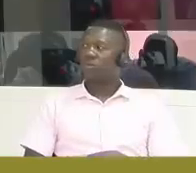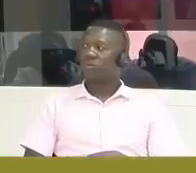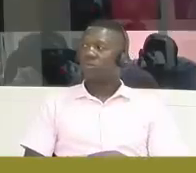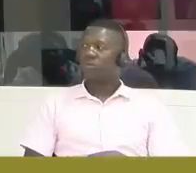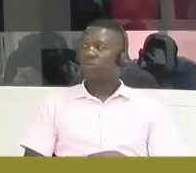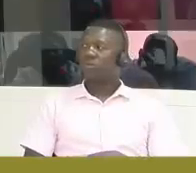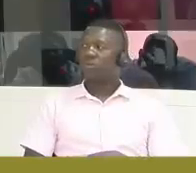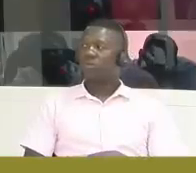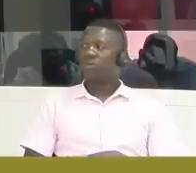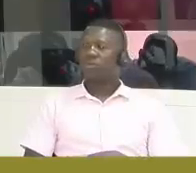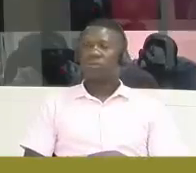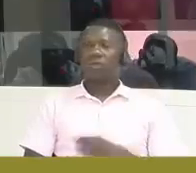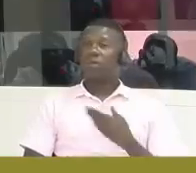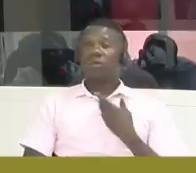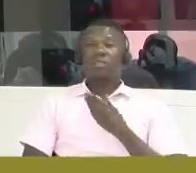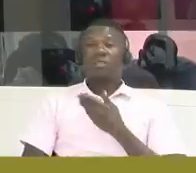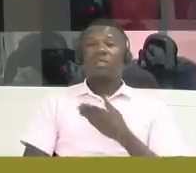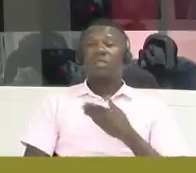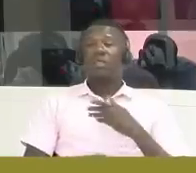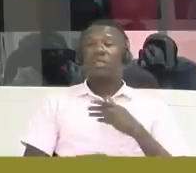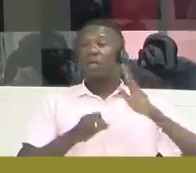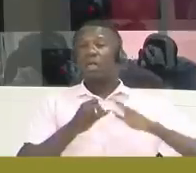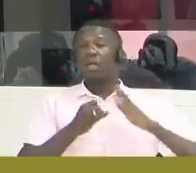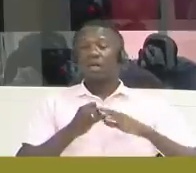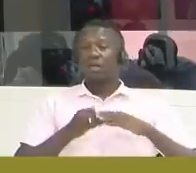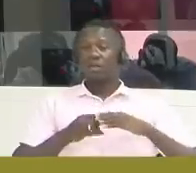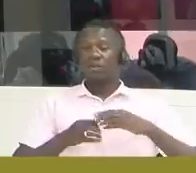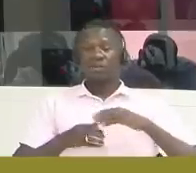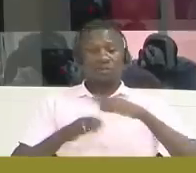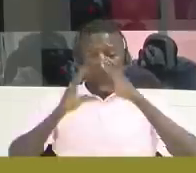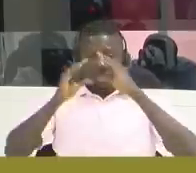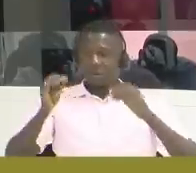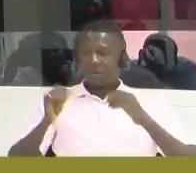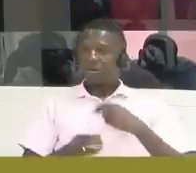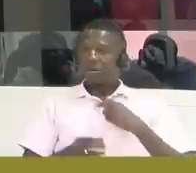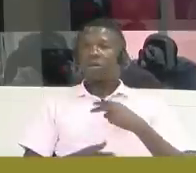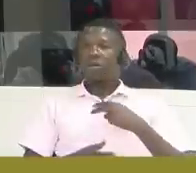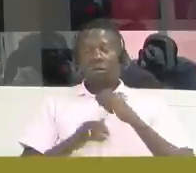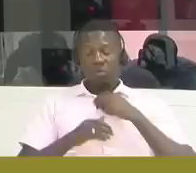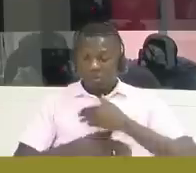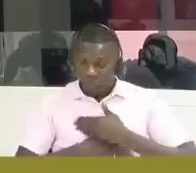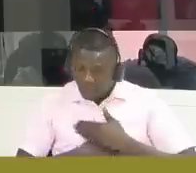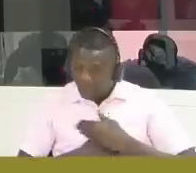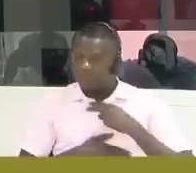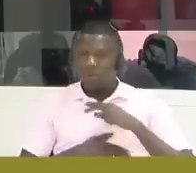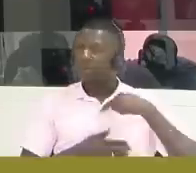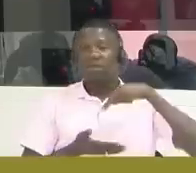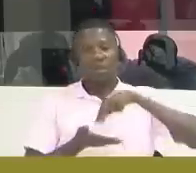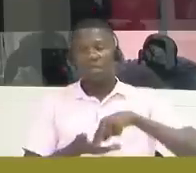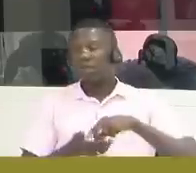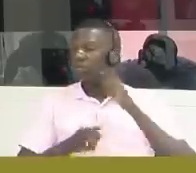He was at the last floor. I had to bend. I couldn't even stand up again.